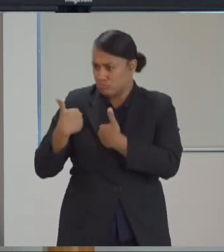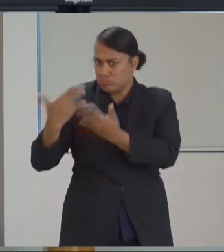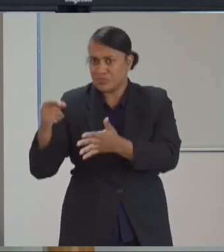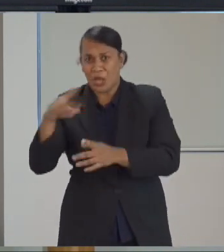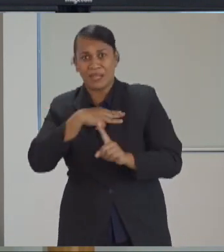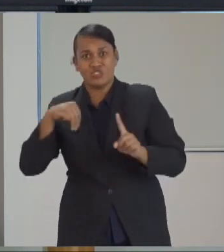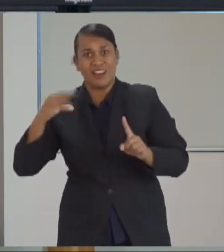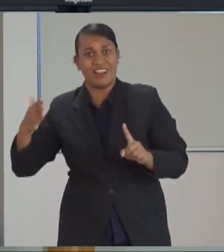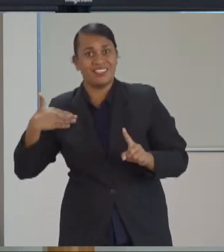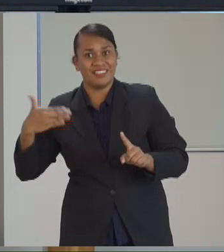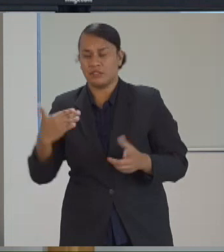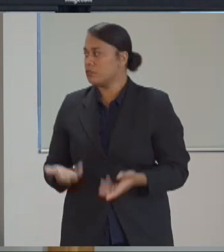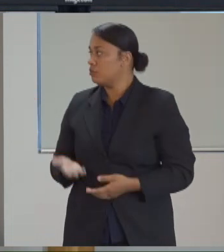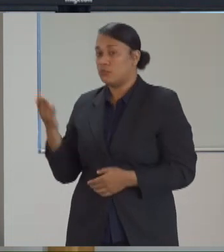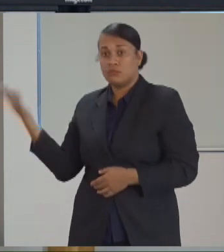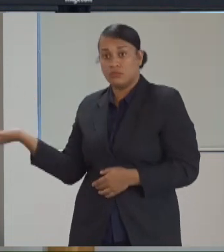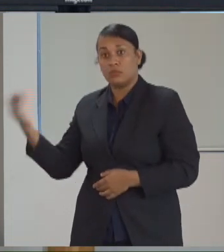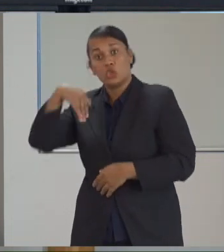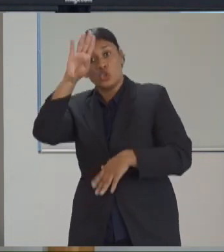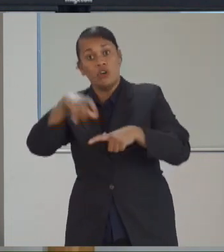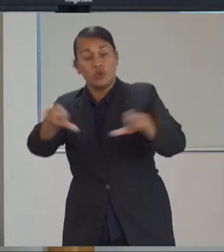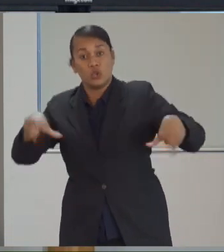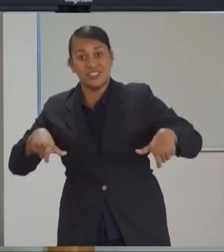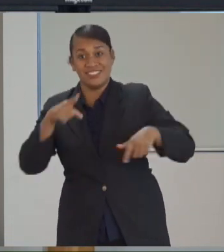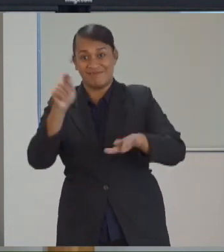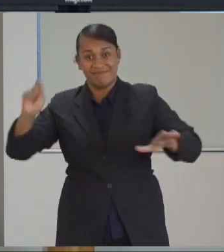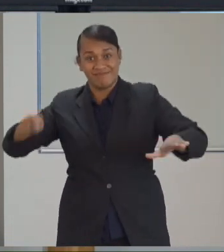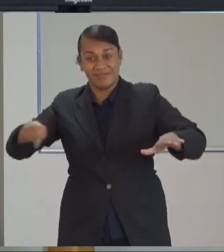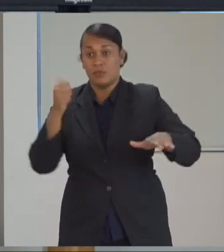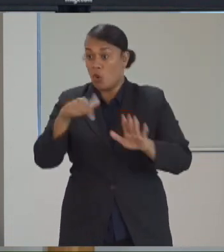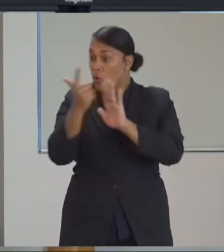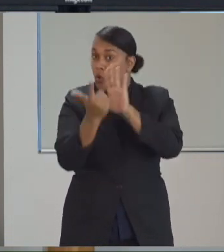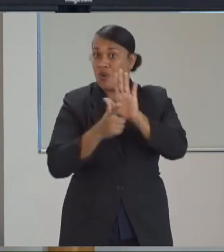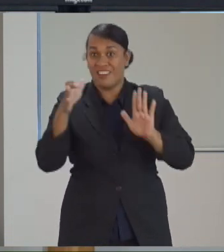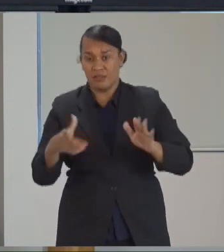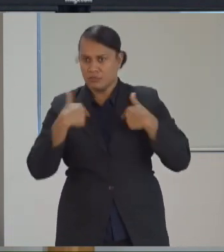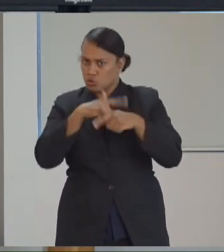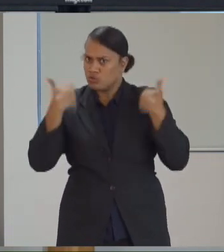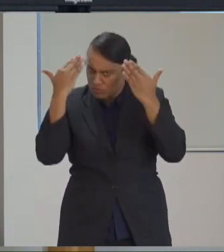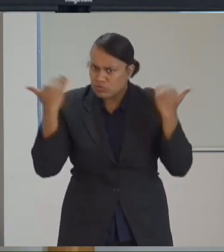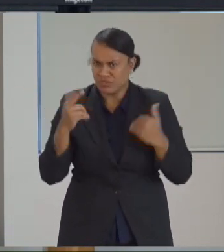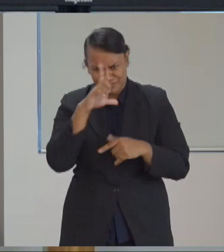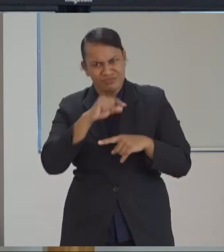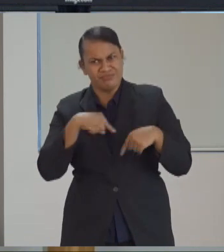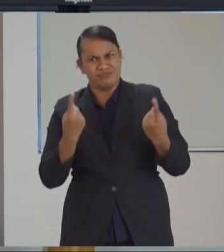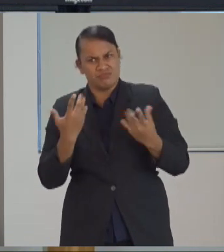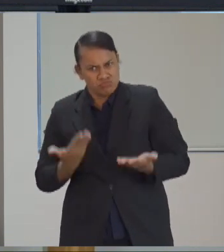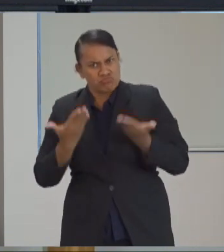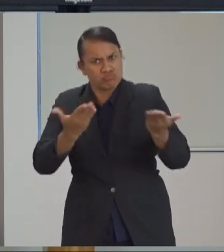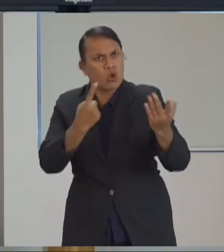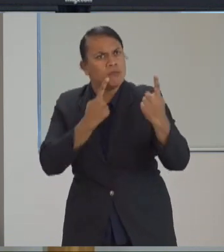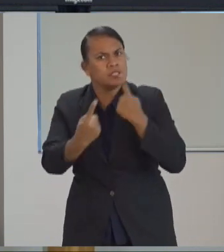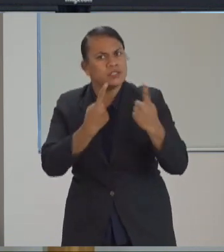Justice obviously runs his own affairs in the judiciary. We obviously can make comments and observations about it. We can